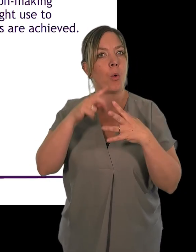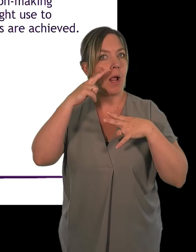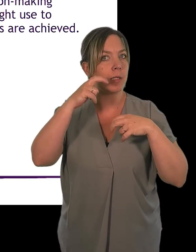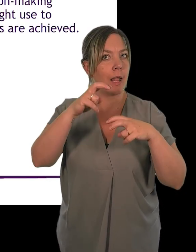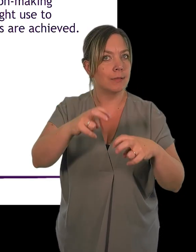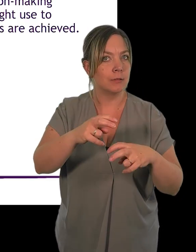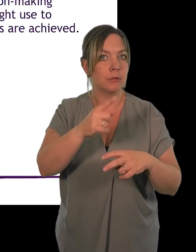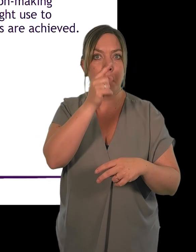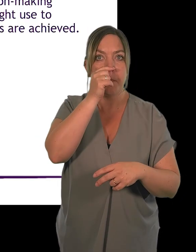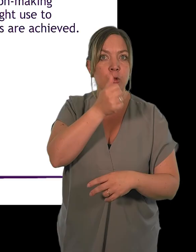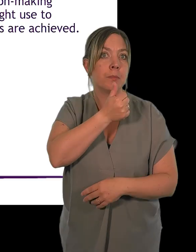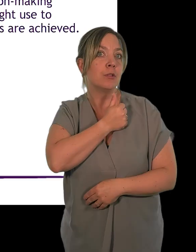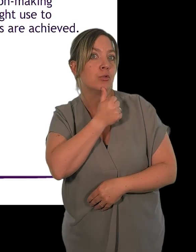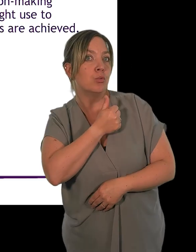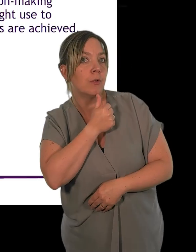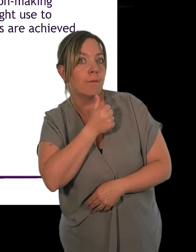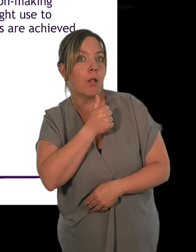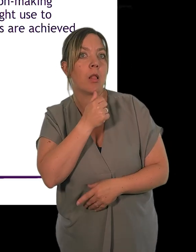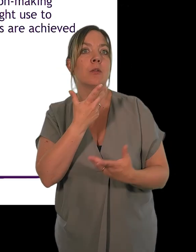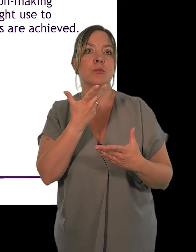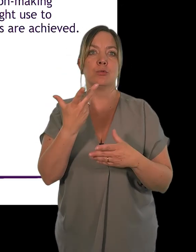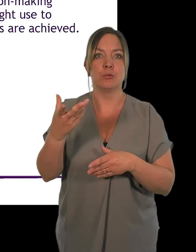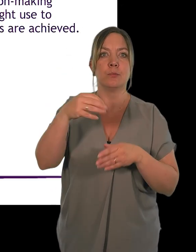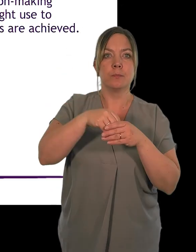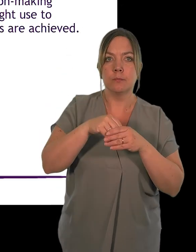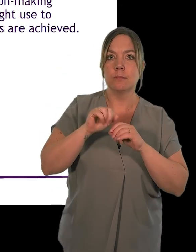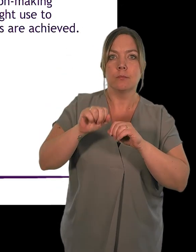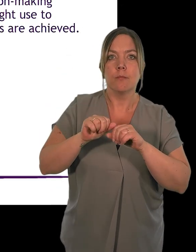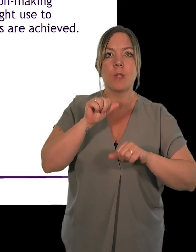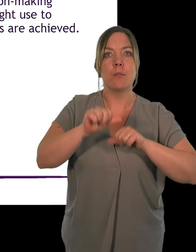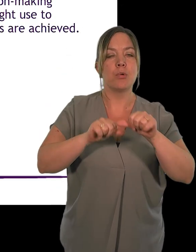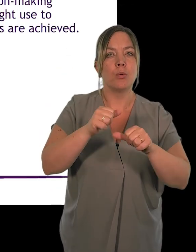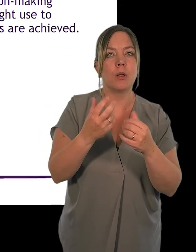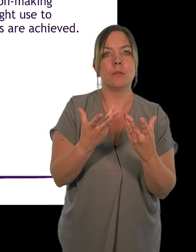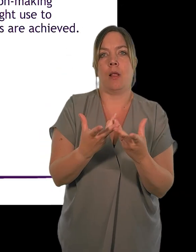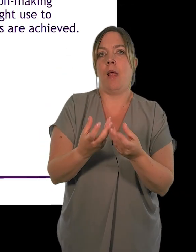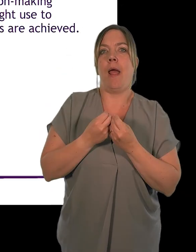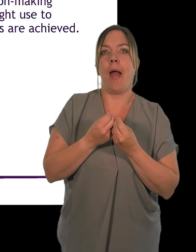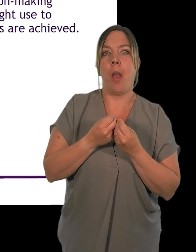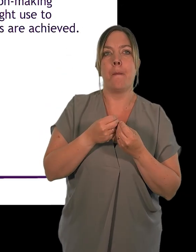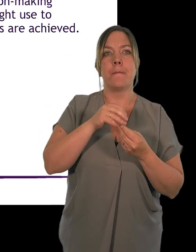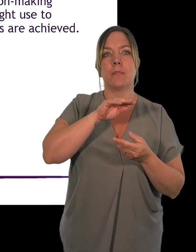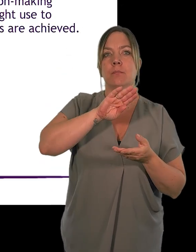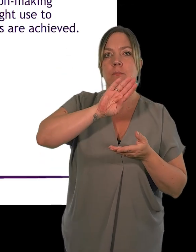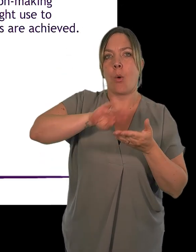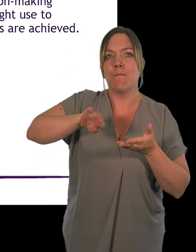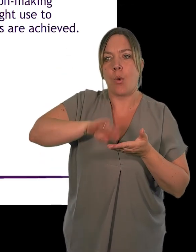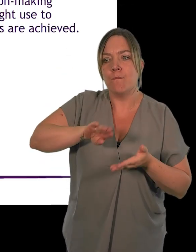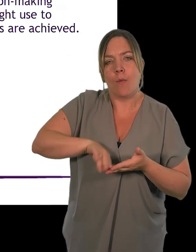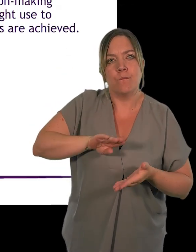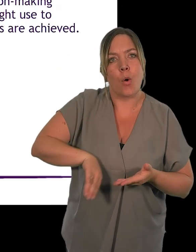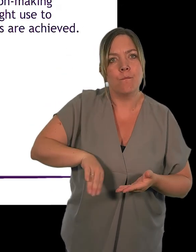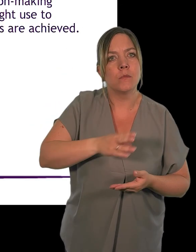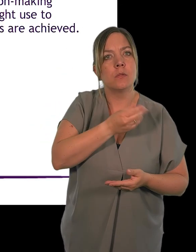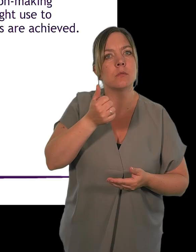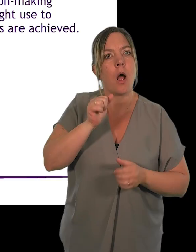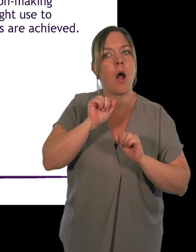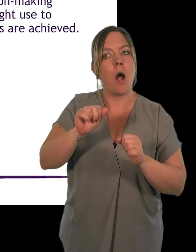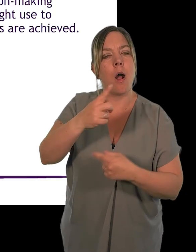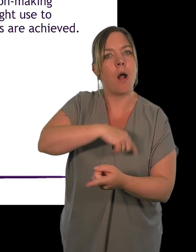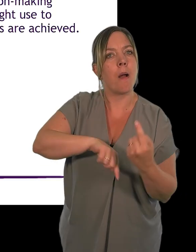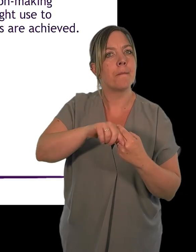actually involve a process that helps eliminate some biases when